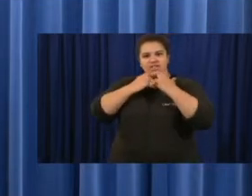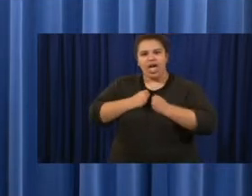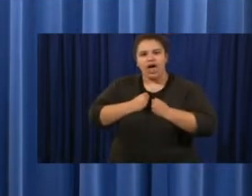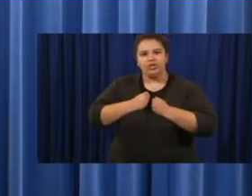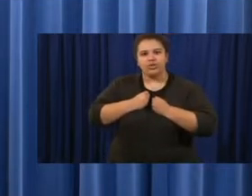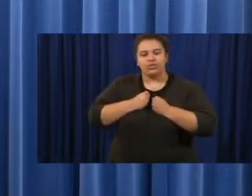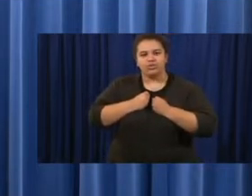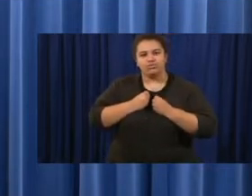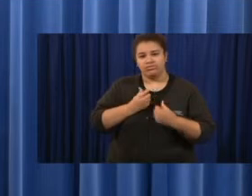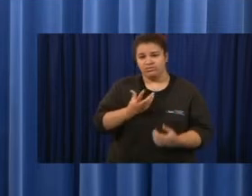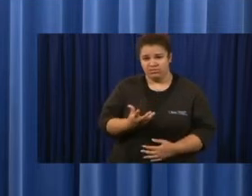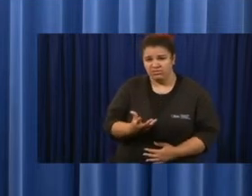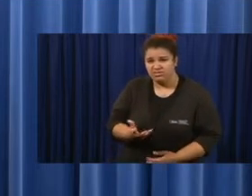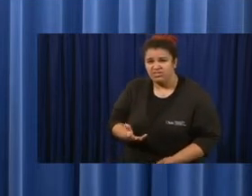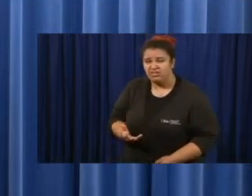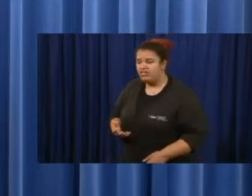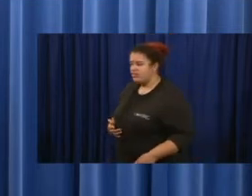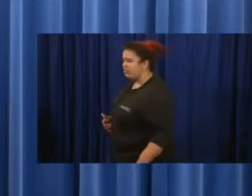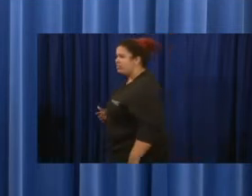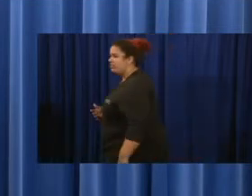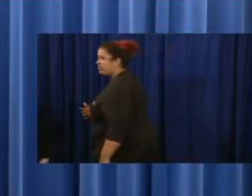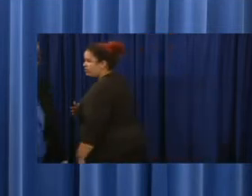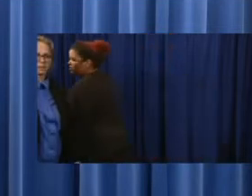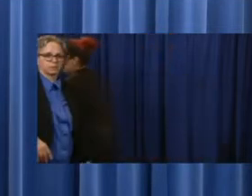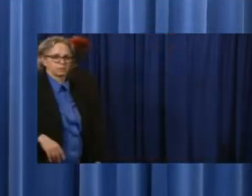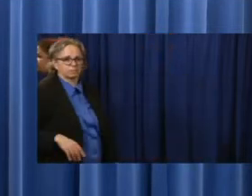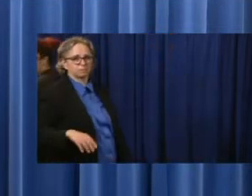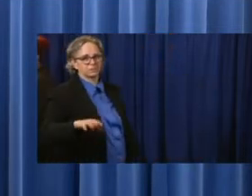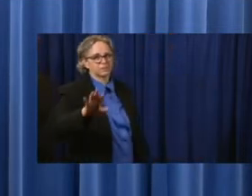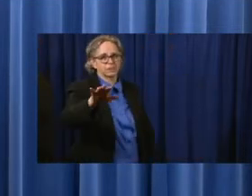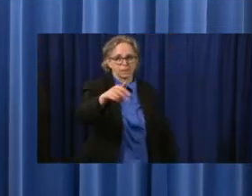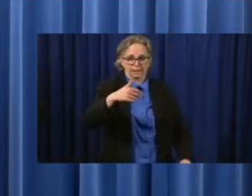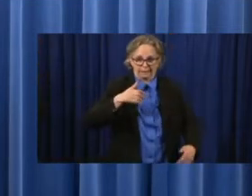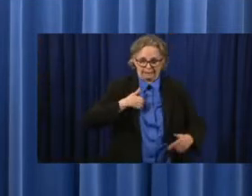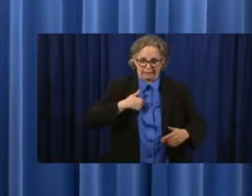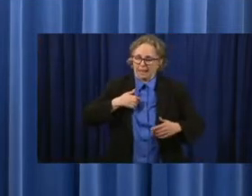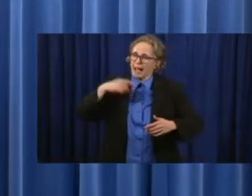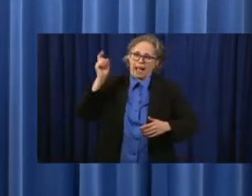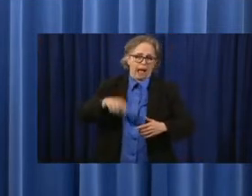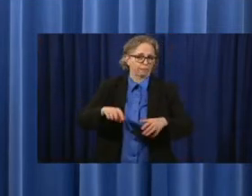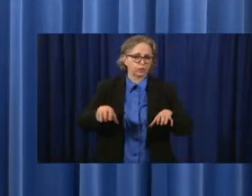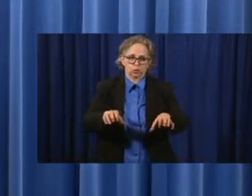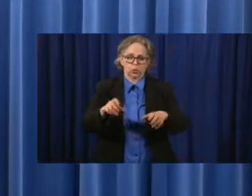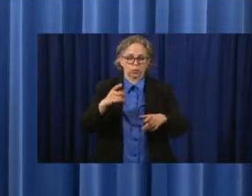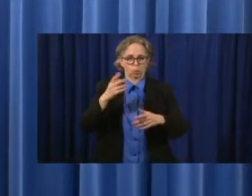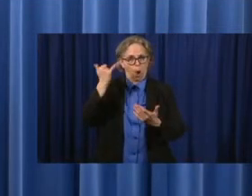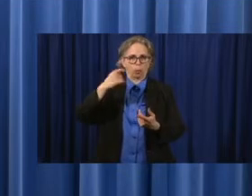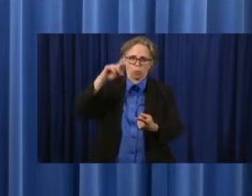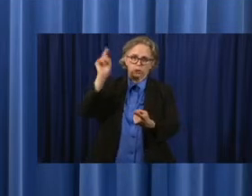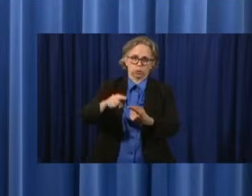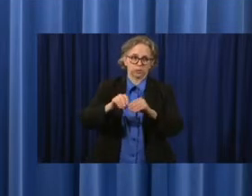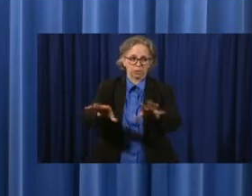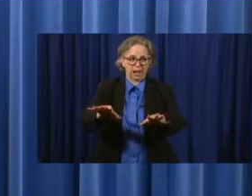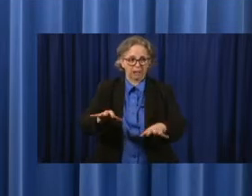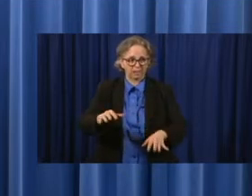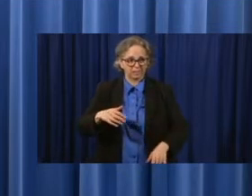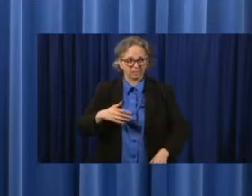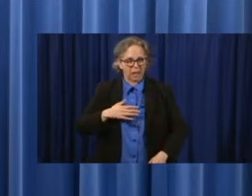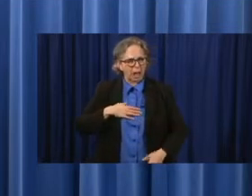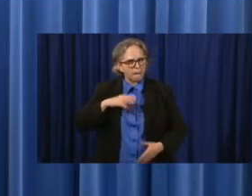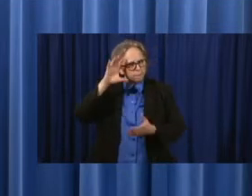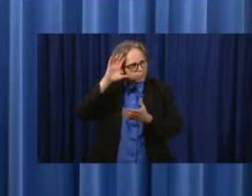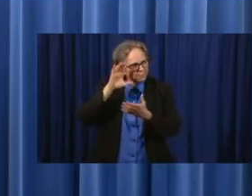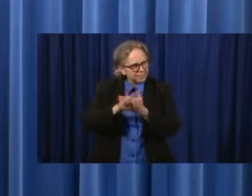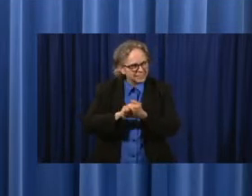spread down. But I truly believe that Ohioans, as they look at this, more and